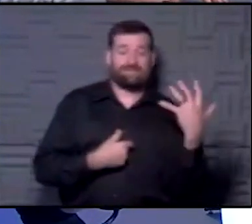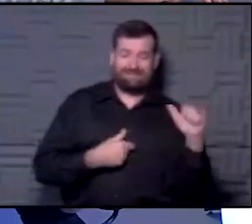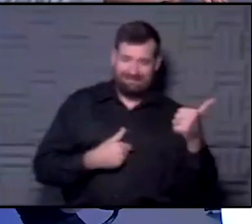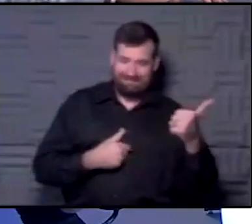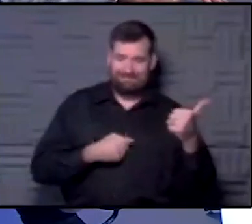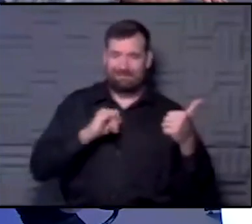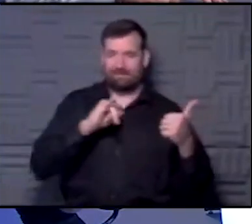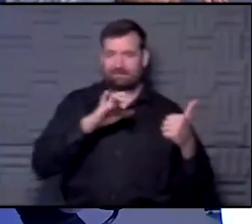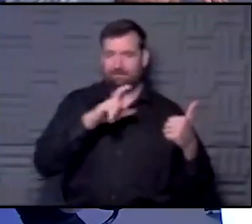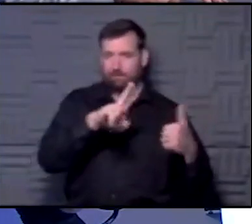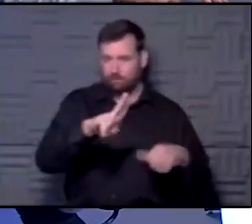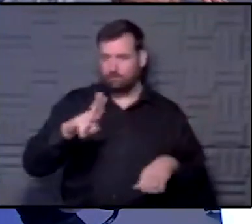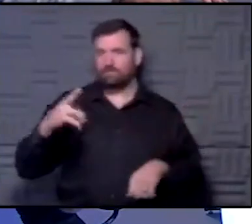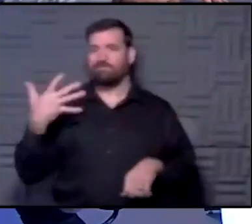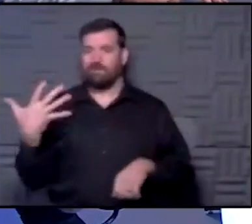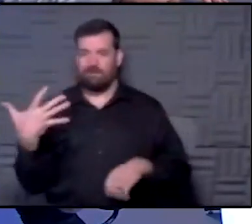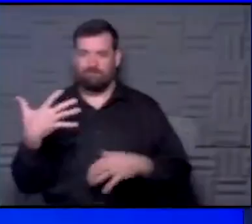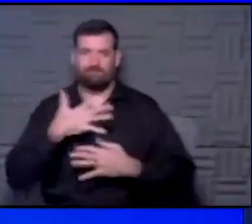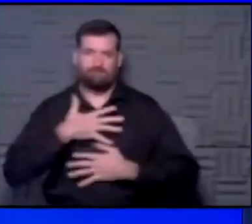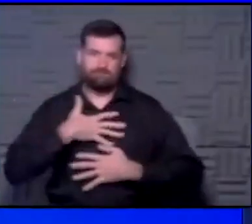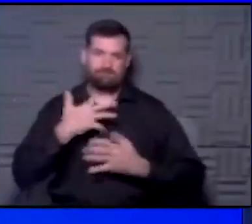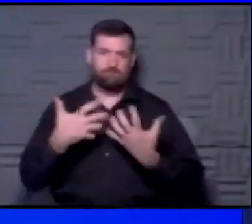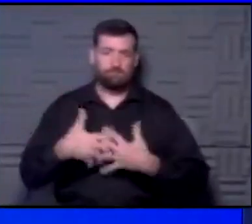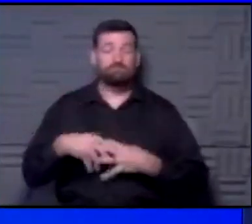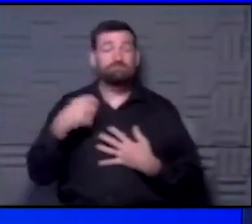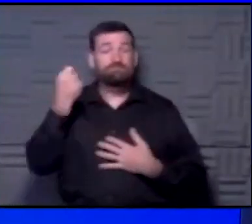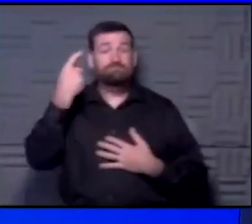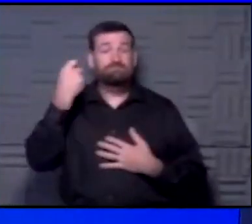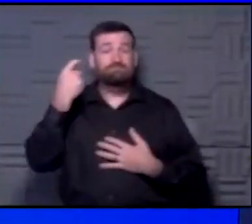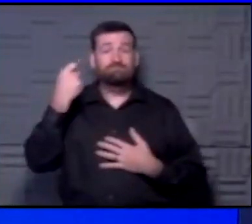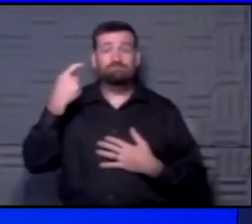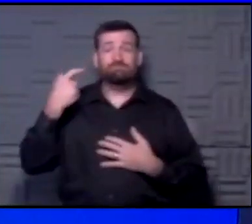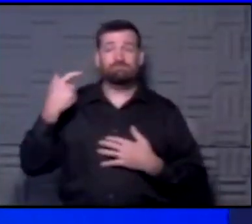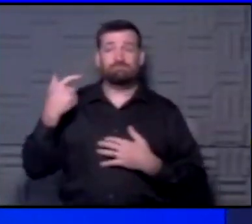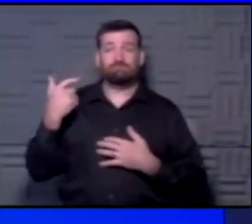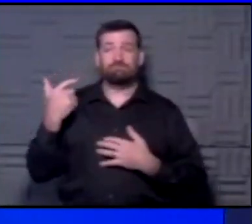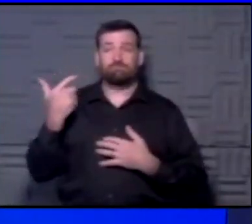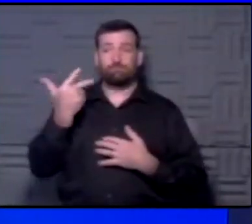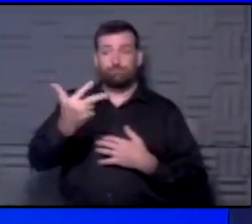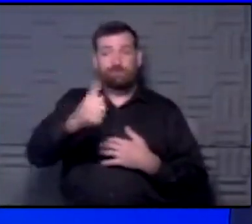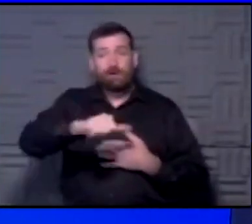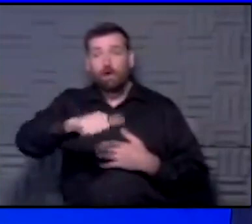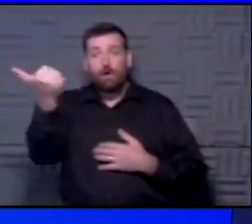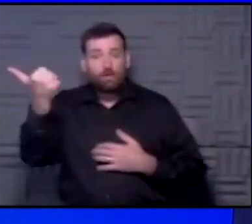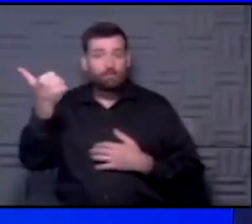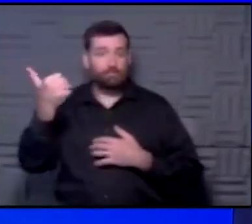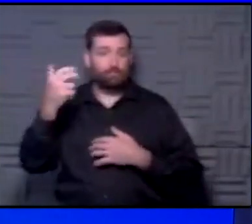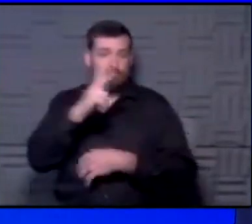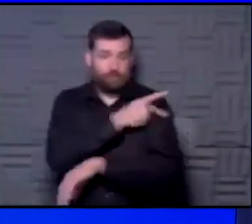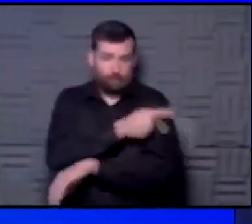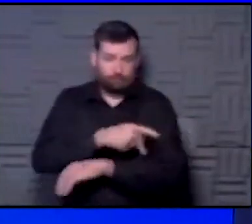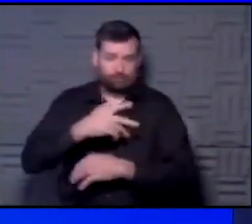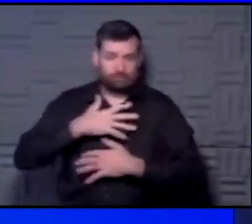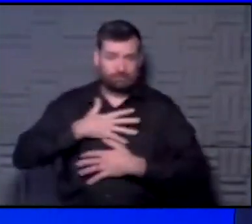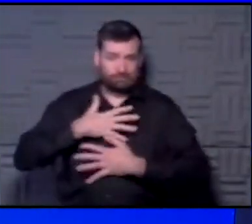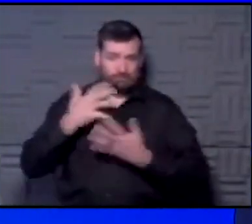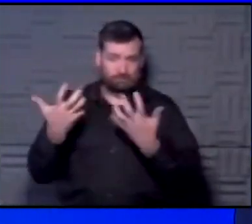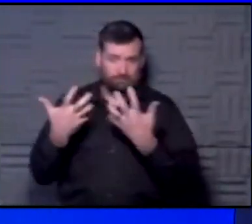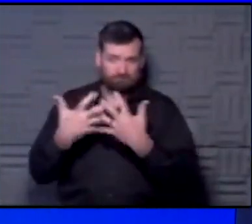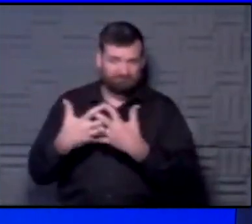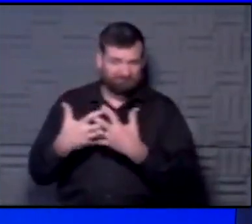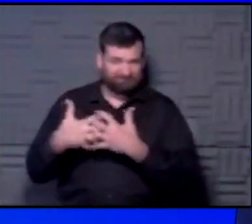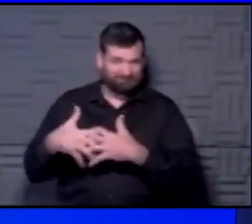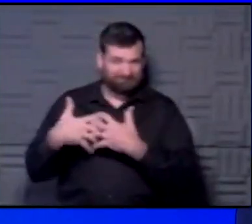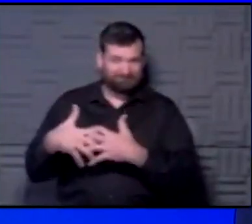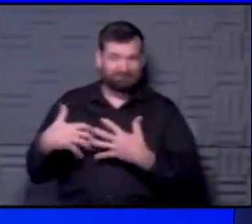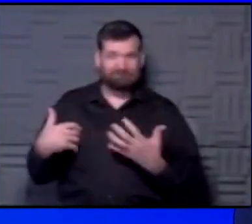vents. We should say that 3 of the patients, 3 other patients on the ventilators do meet